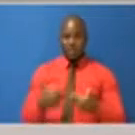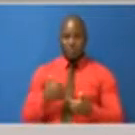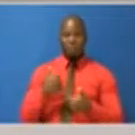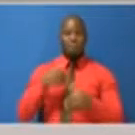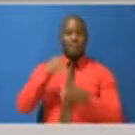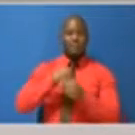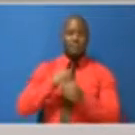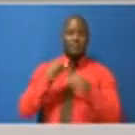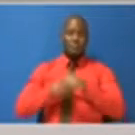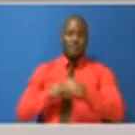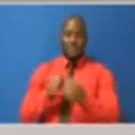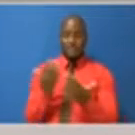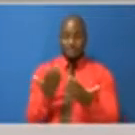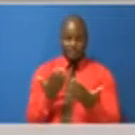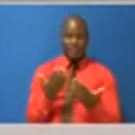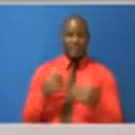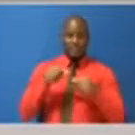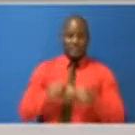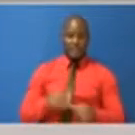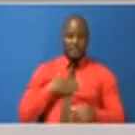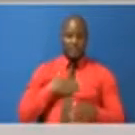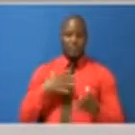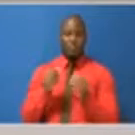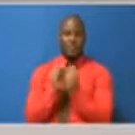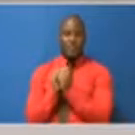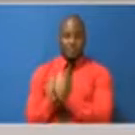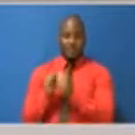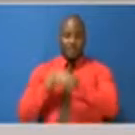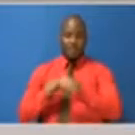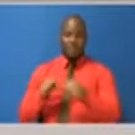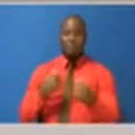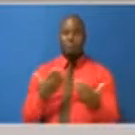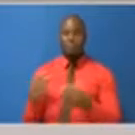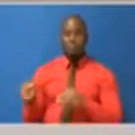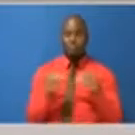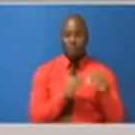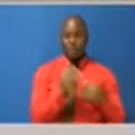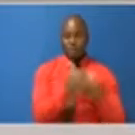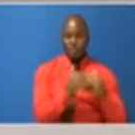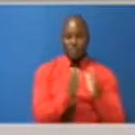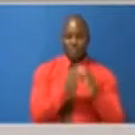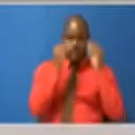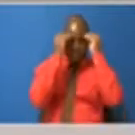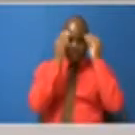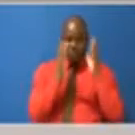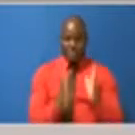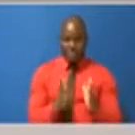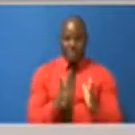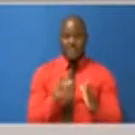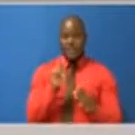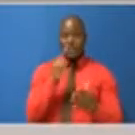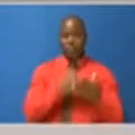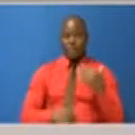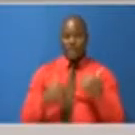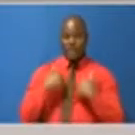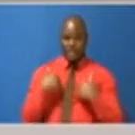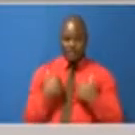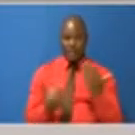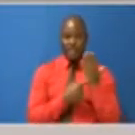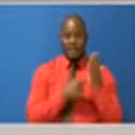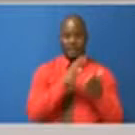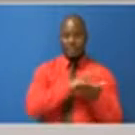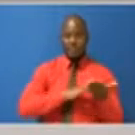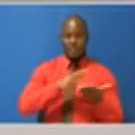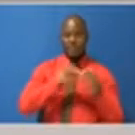tattoo is and how long it will take i'll link my account with that my tattoo and then we can also have promotions for students and lastly we can also have a digital